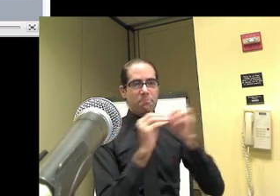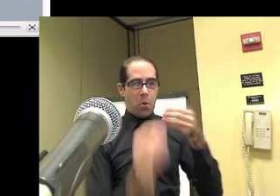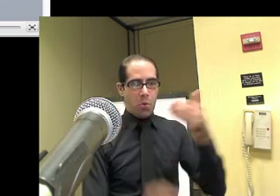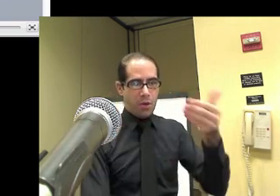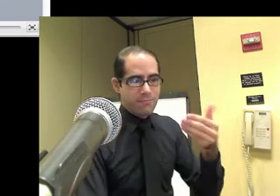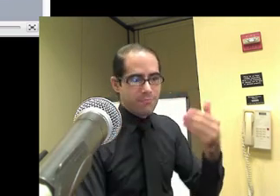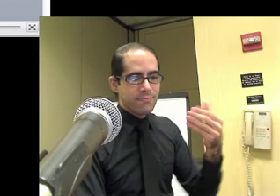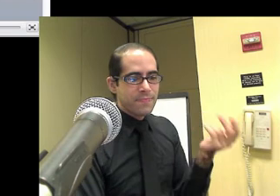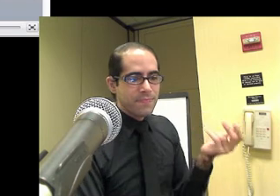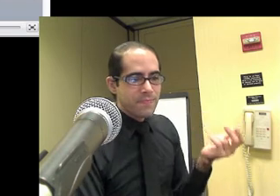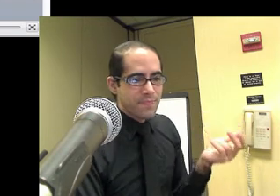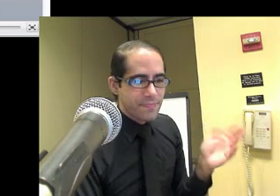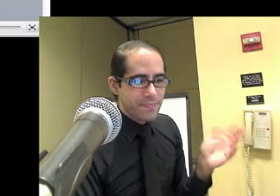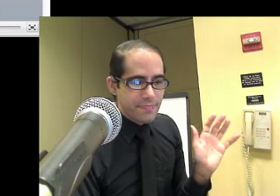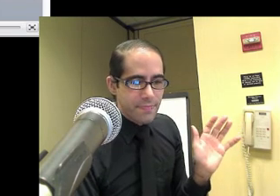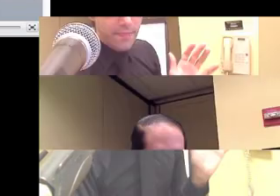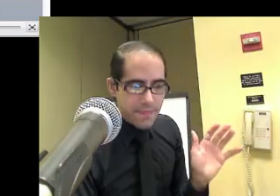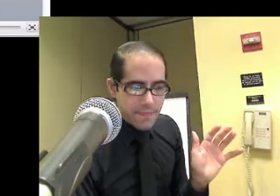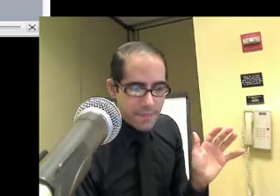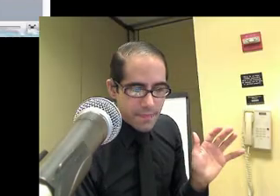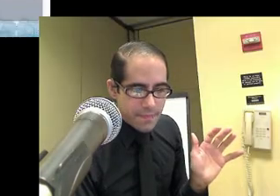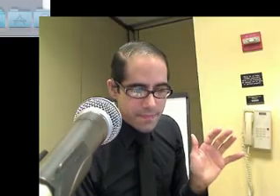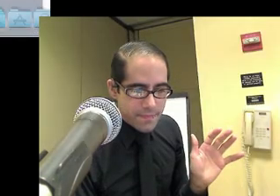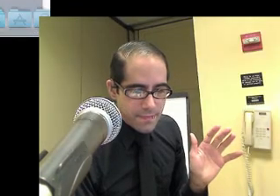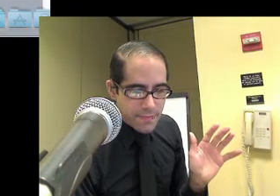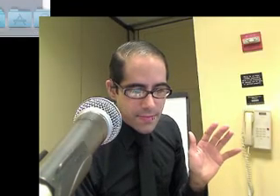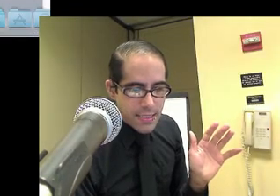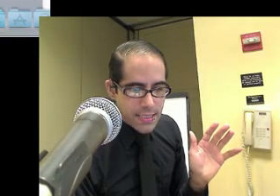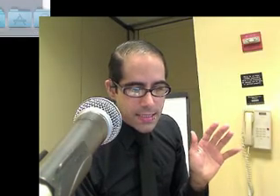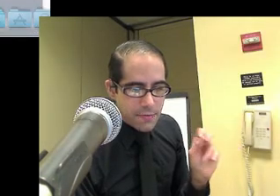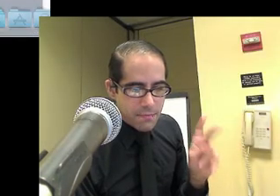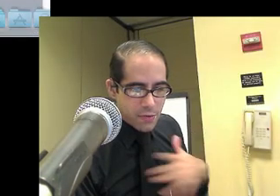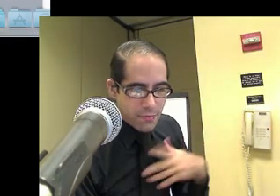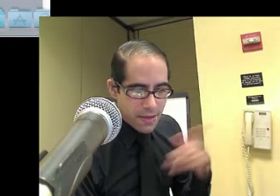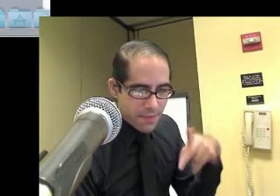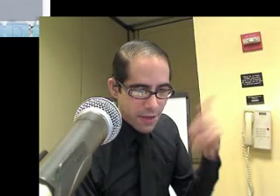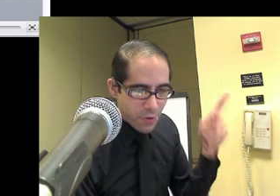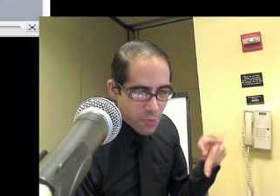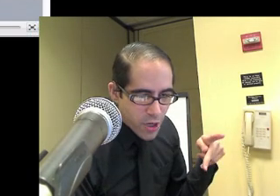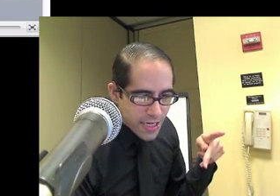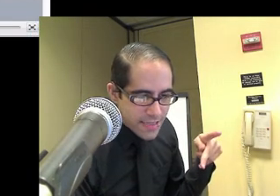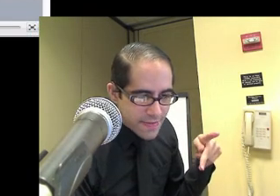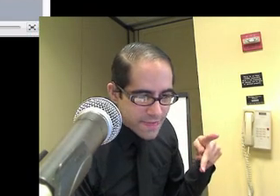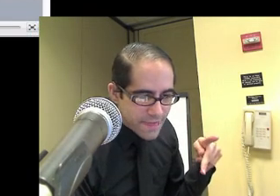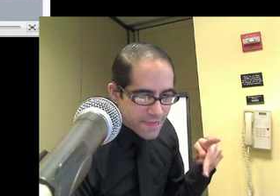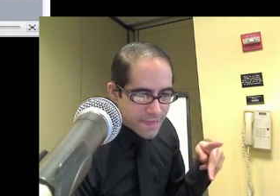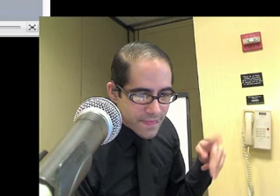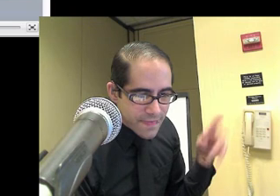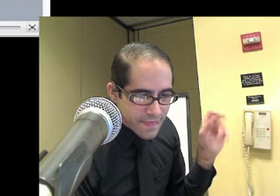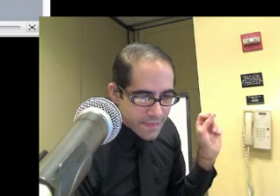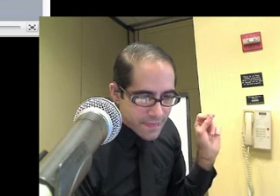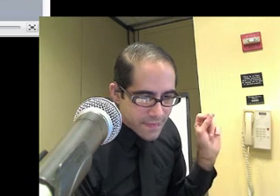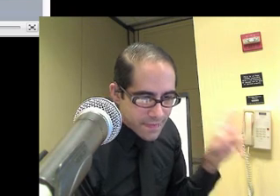artasl.com. That's the website, and you can check it out. But, you know, it's in the early stages.